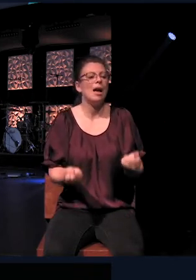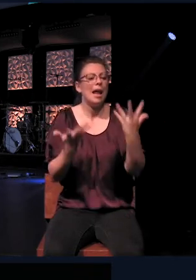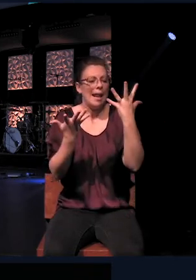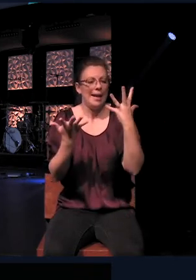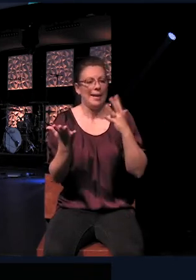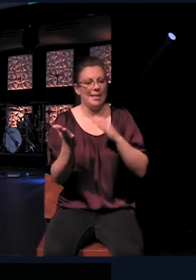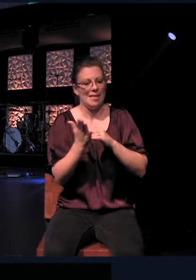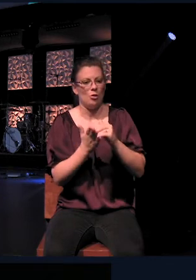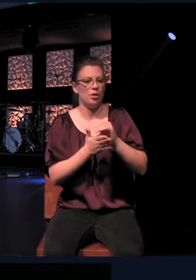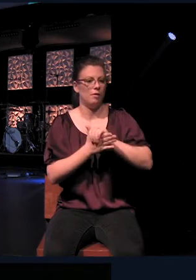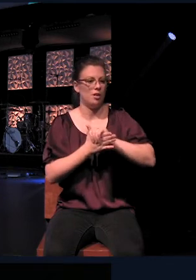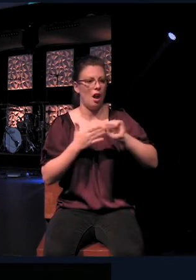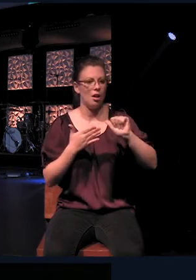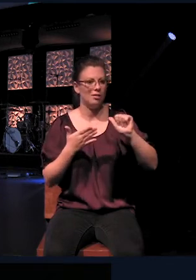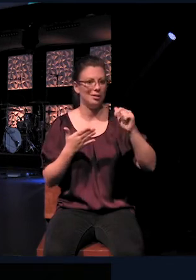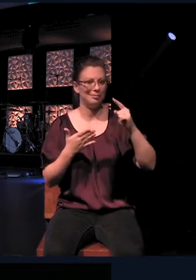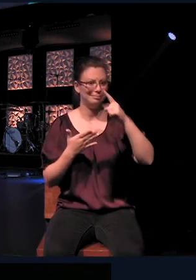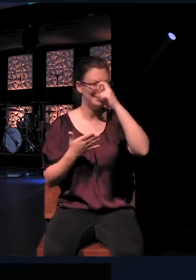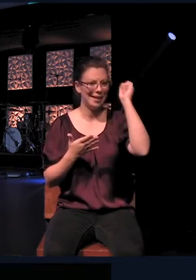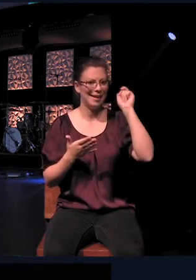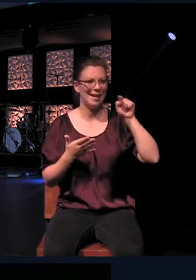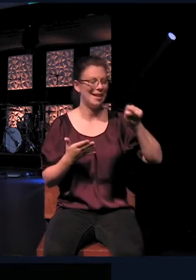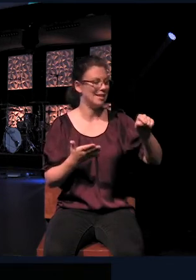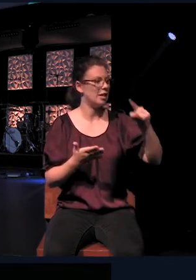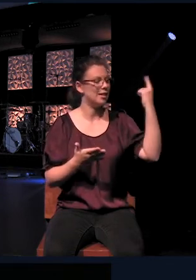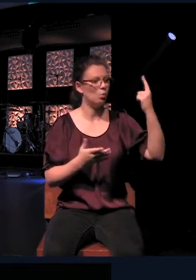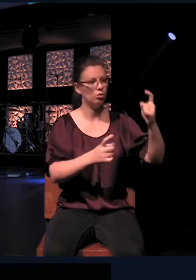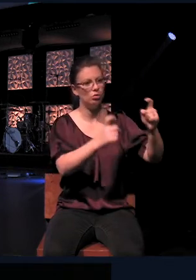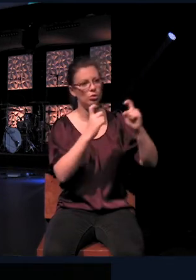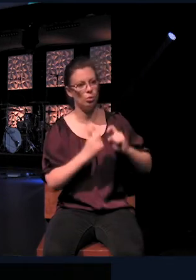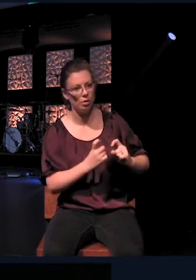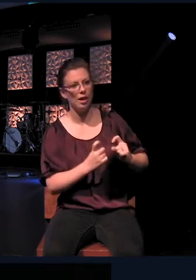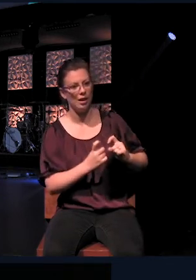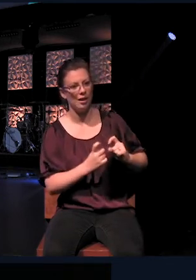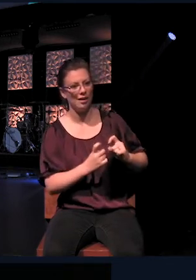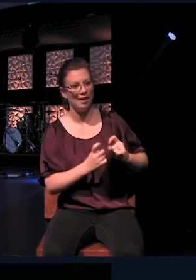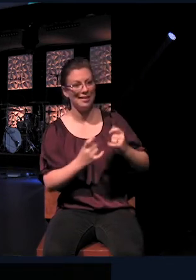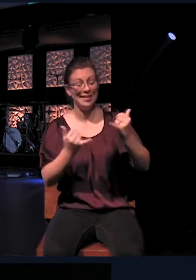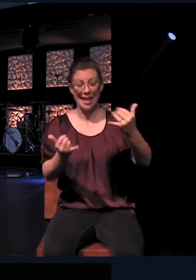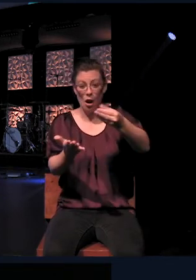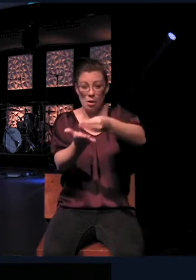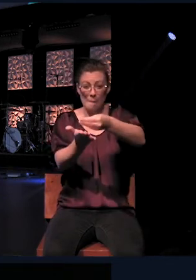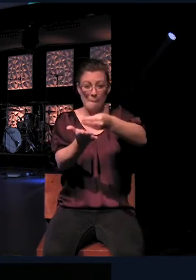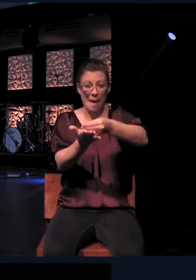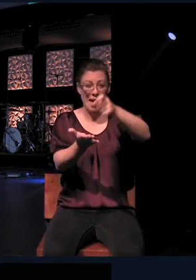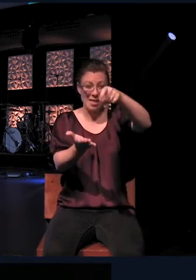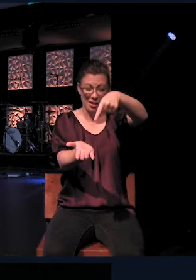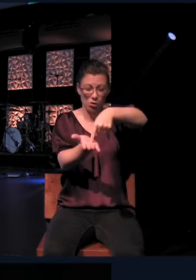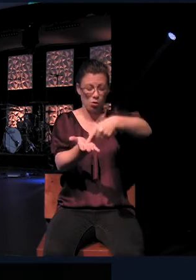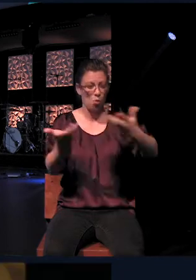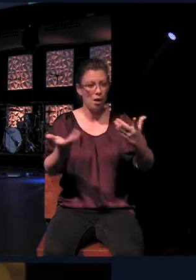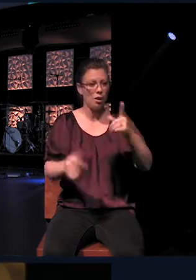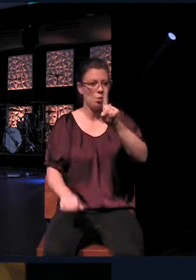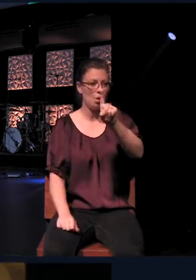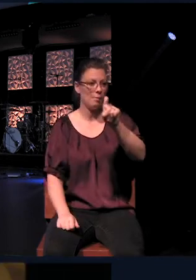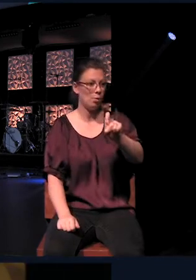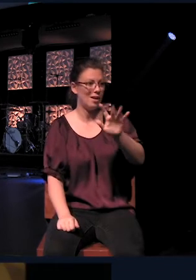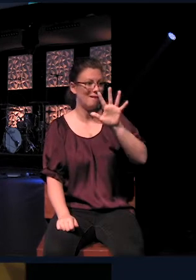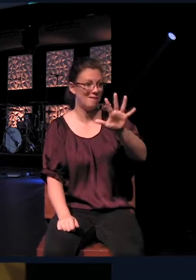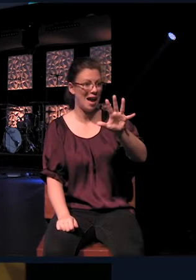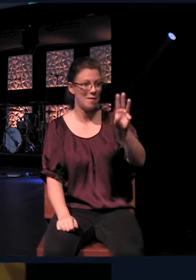extra that came in toward the principal. The balance is now down to $1.5 million. I'm just so grateful for what God can do through